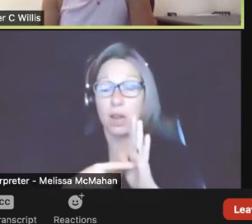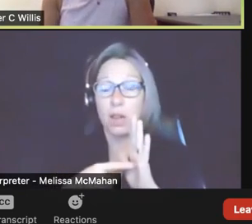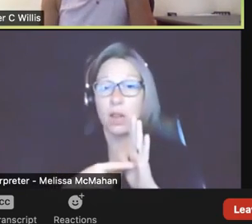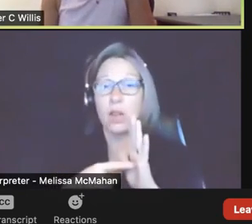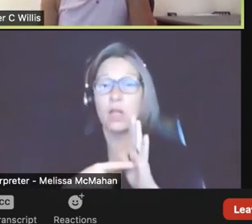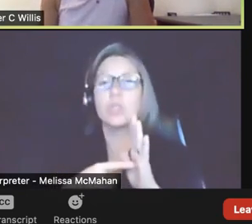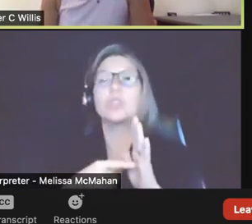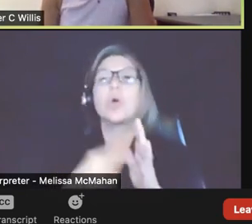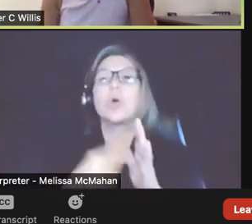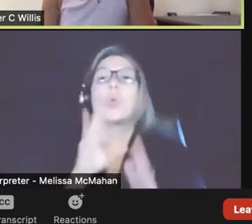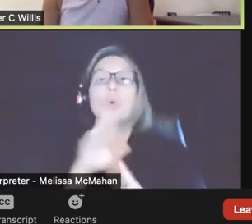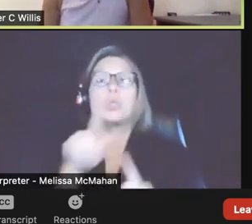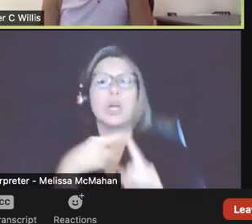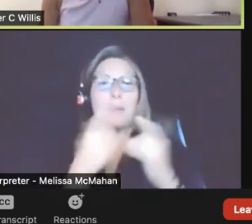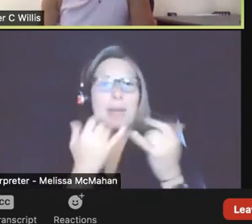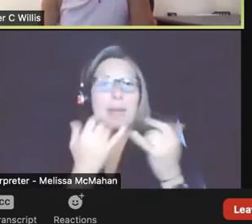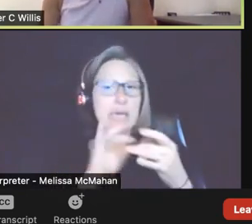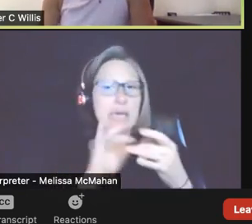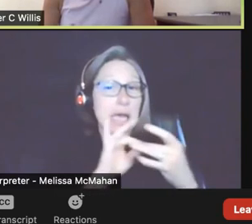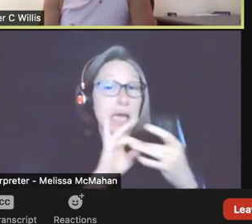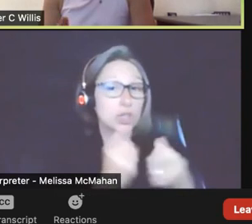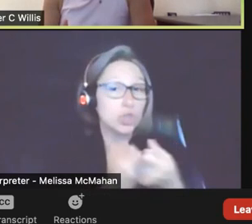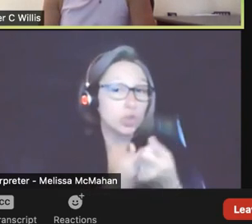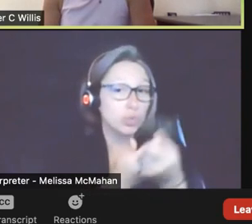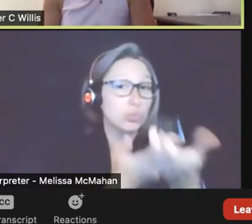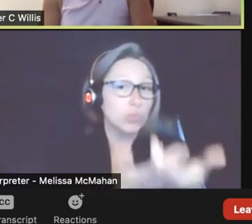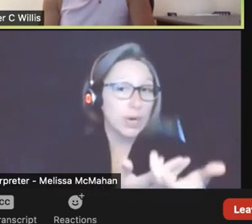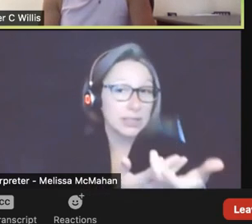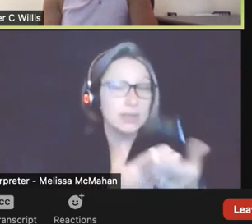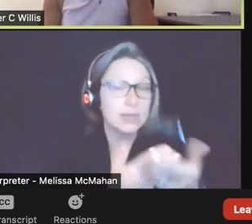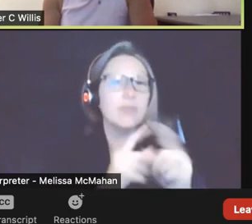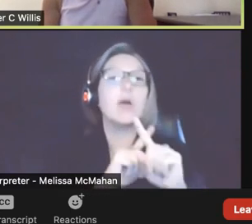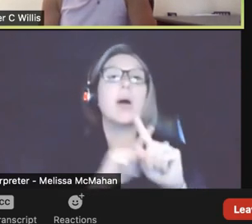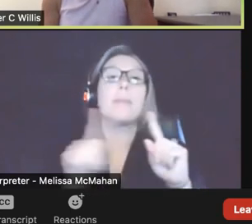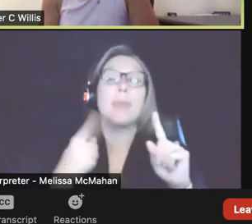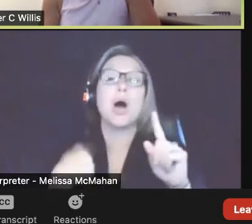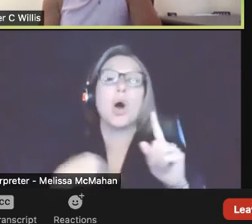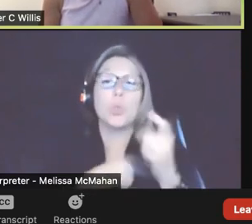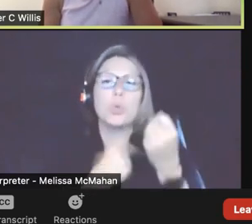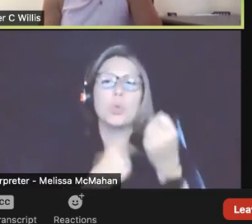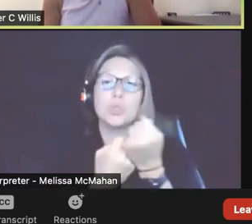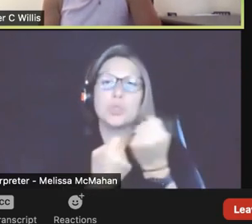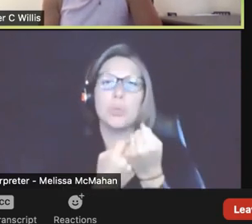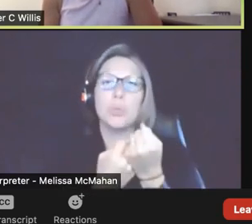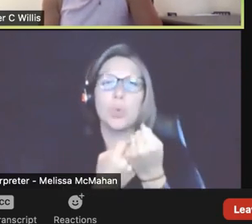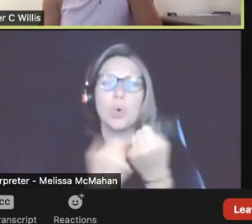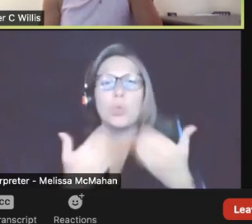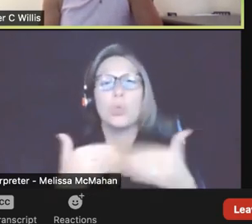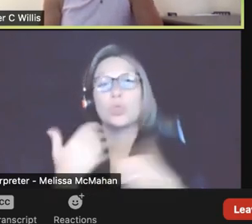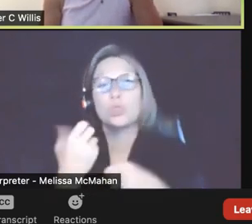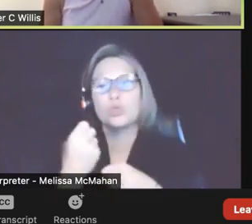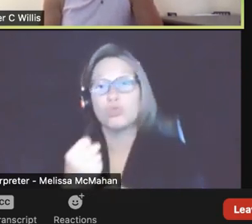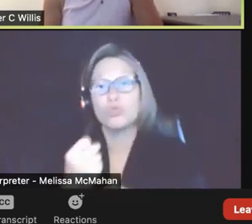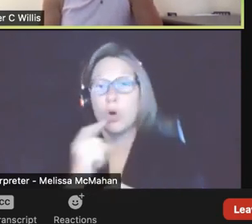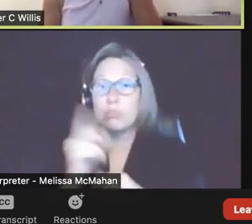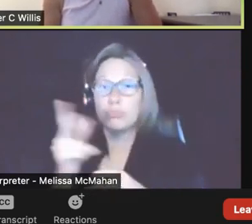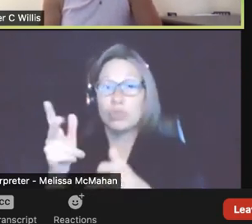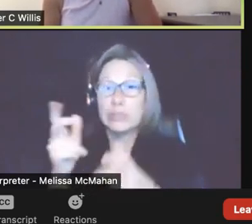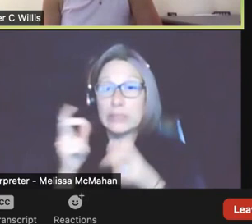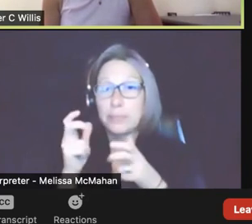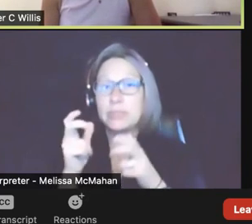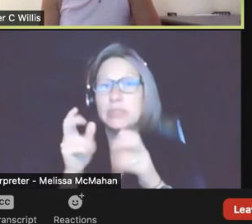expressive language. So we just always want to put out there that we support providing a robust receptive language model to students in an